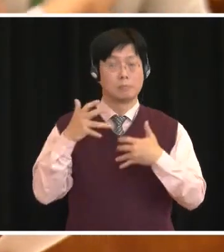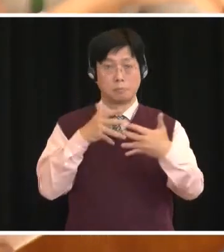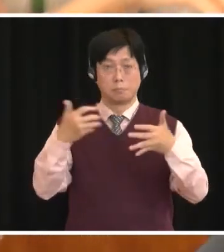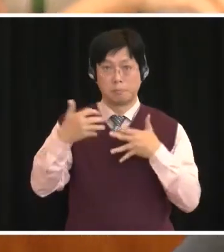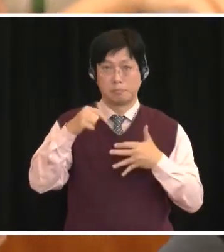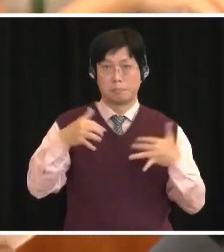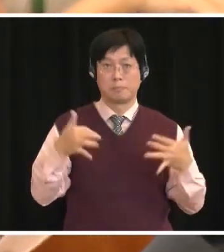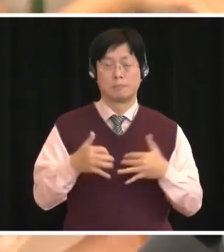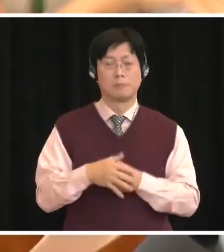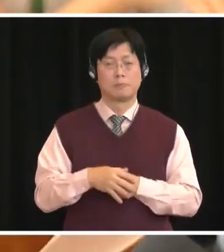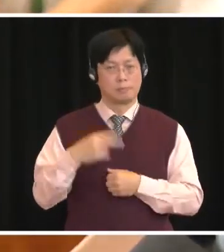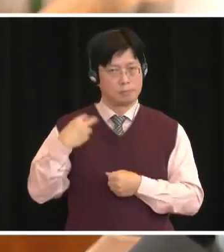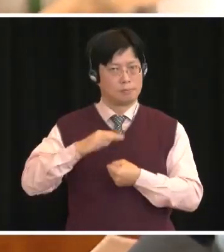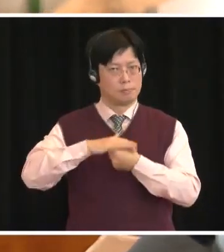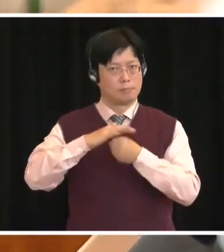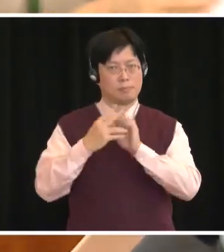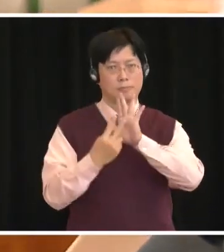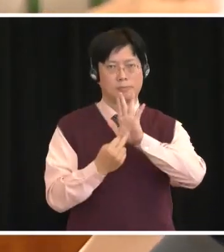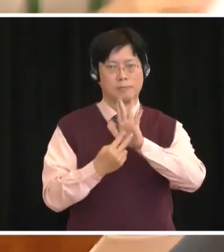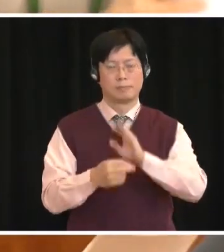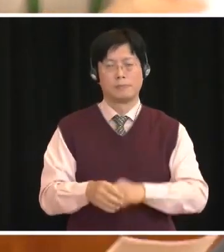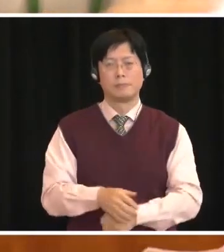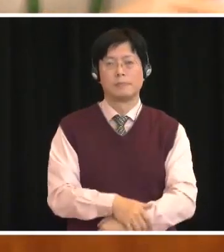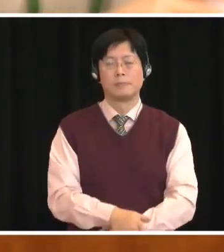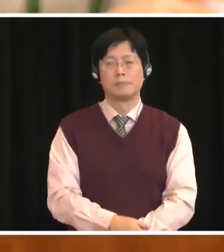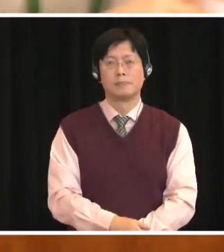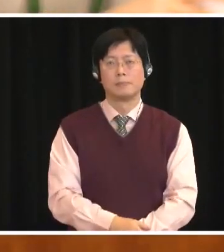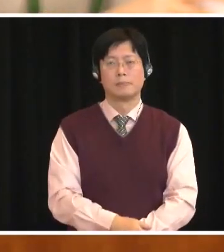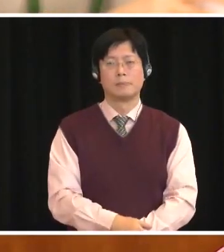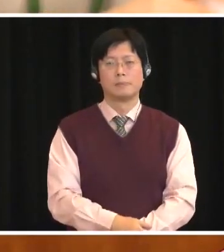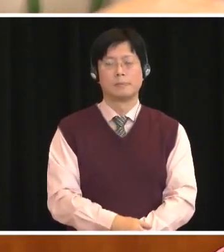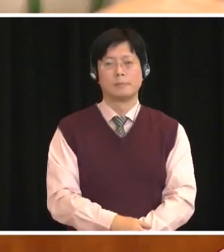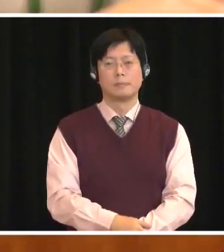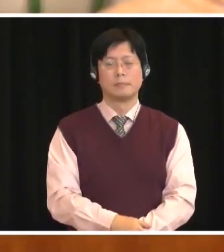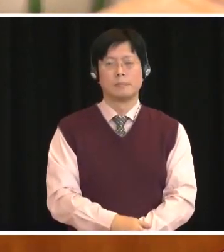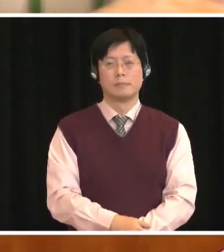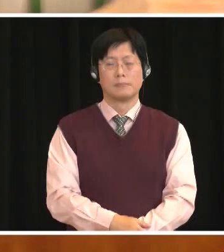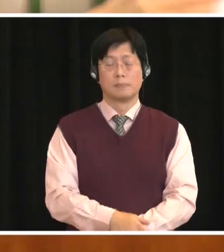I didn't answer the question about cross-examination.